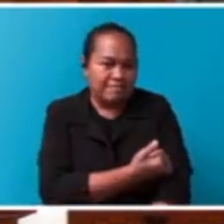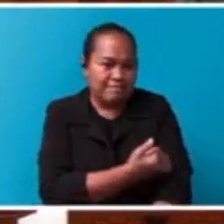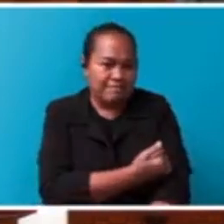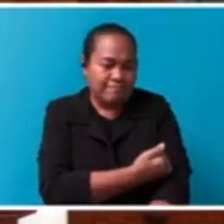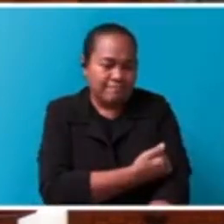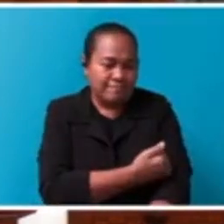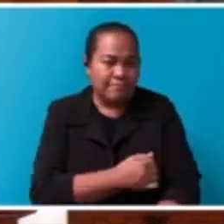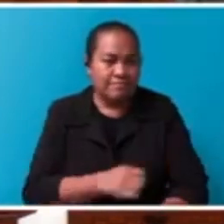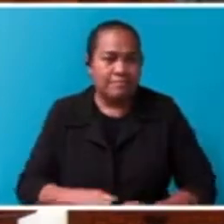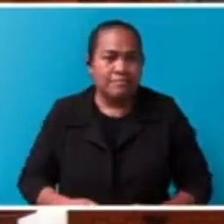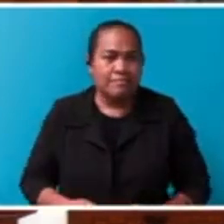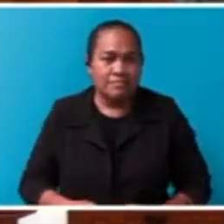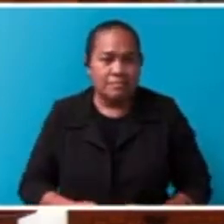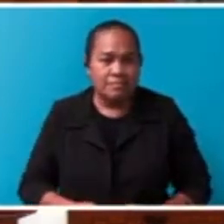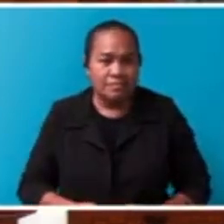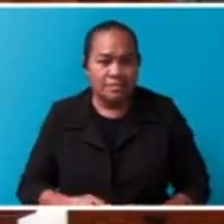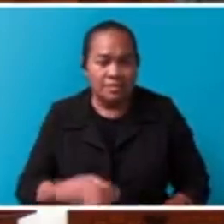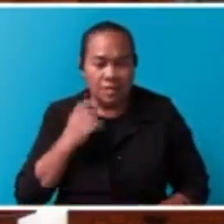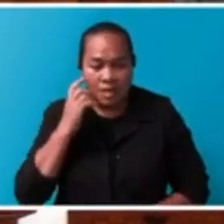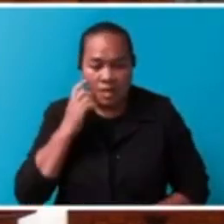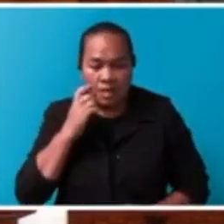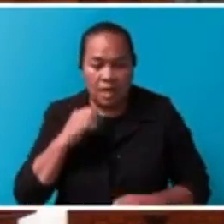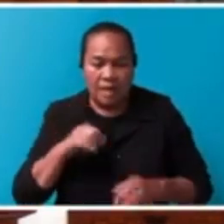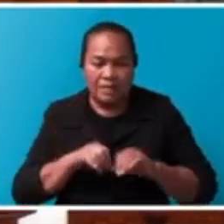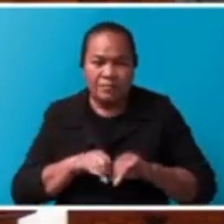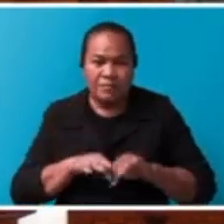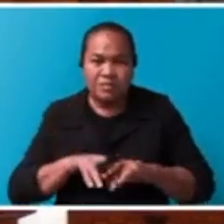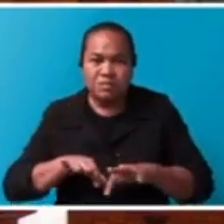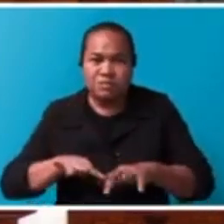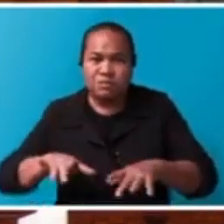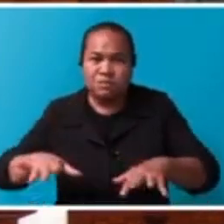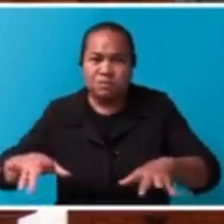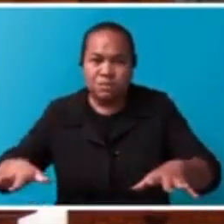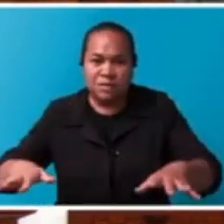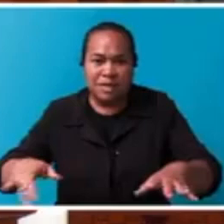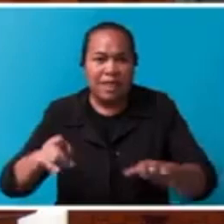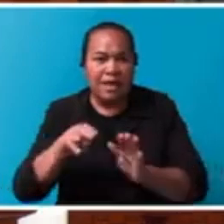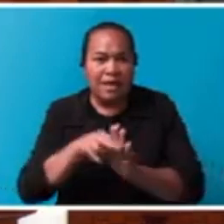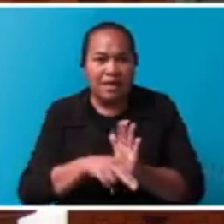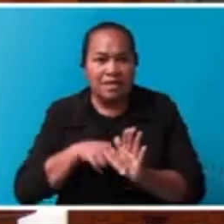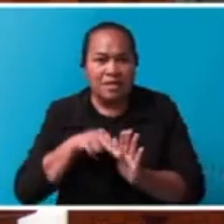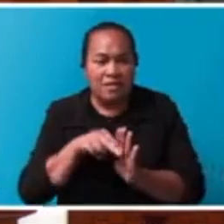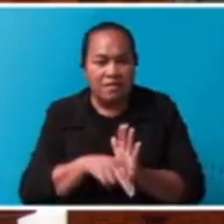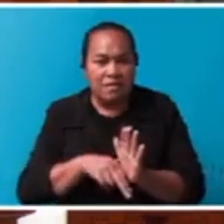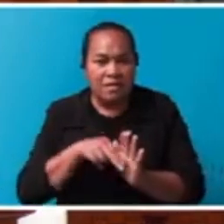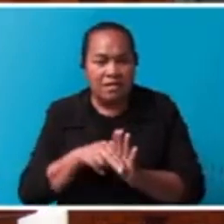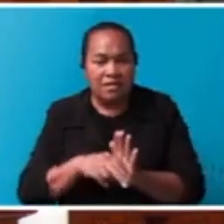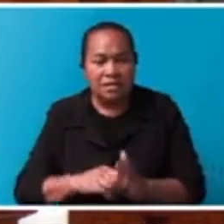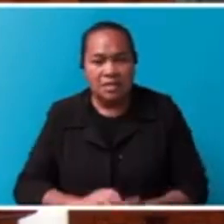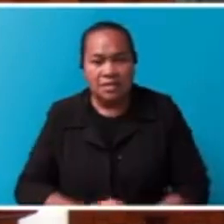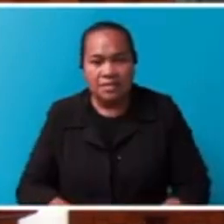matintaki, kenandewa ako sivia, na mati na HIV and AIDS.